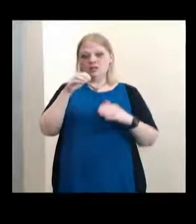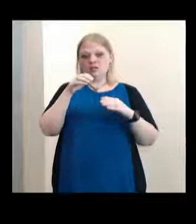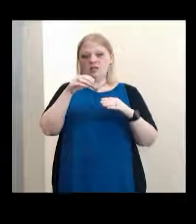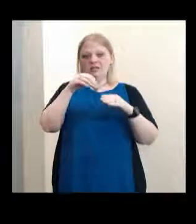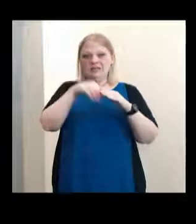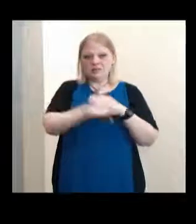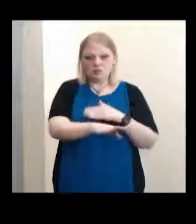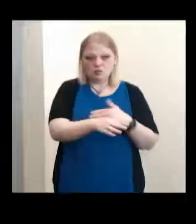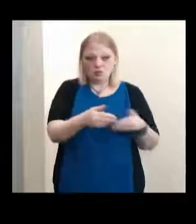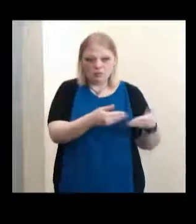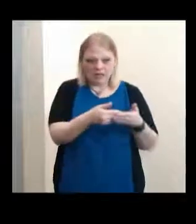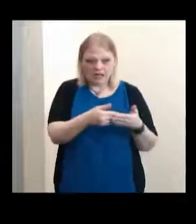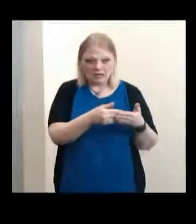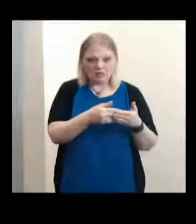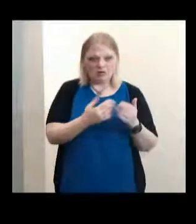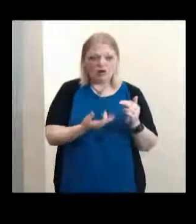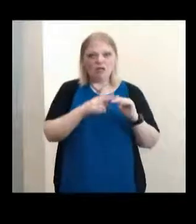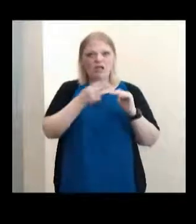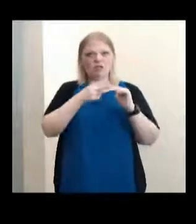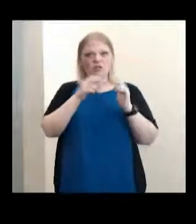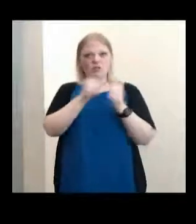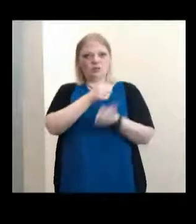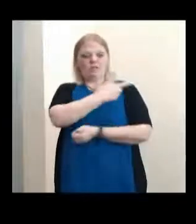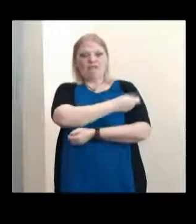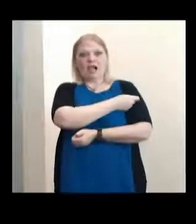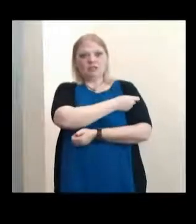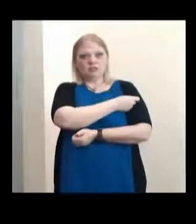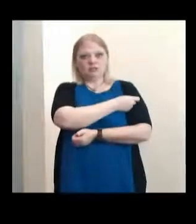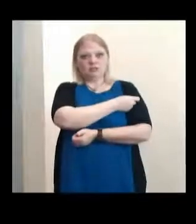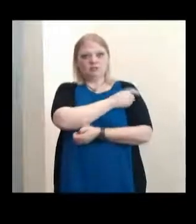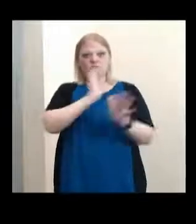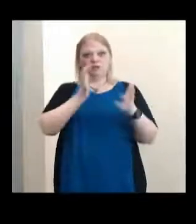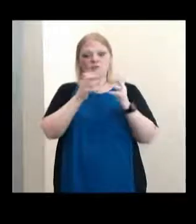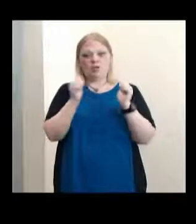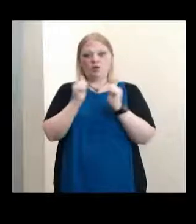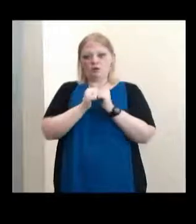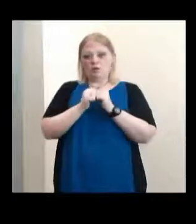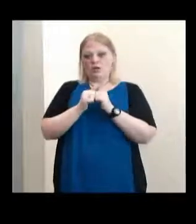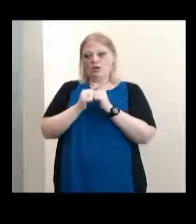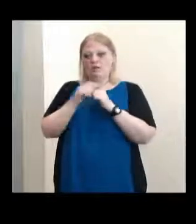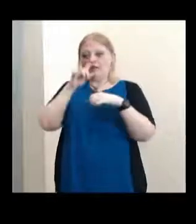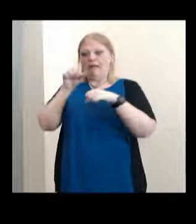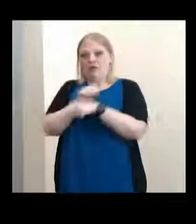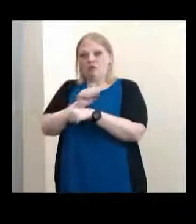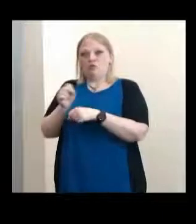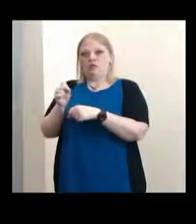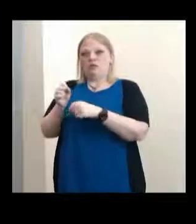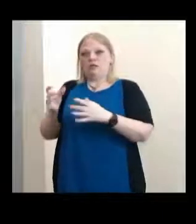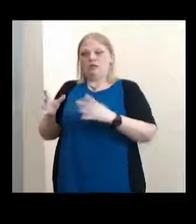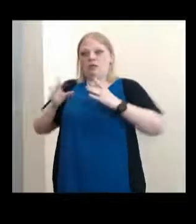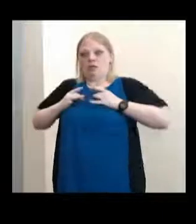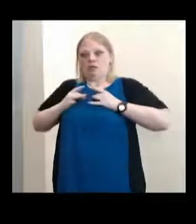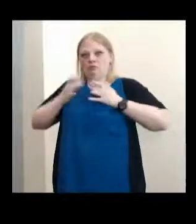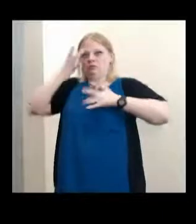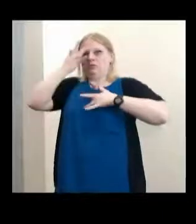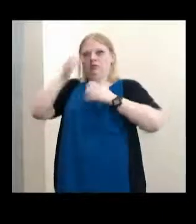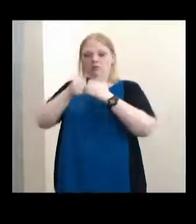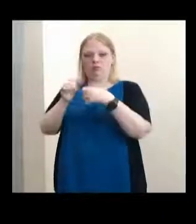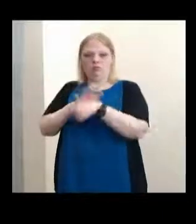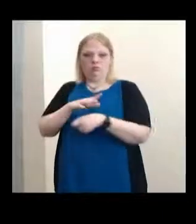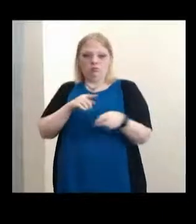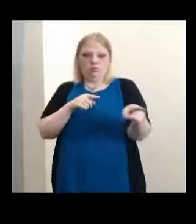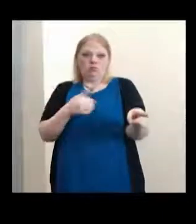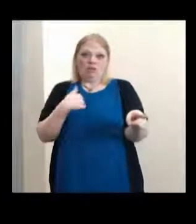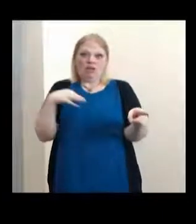actually increased in those getting the vaccine, more so than those who've actually had COVID-19. So there is a benefit.